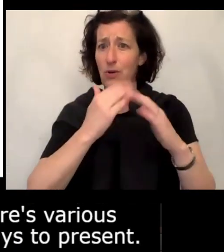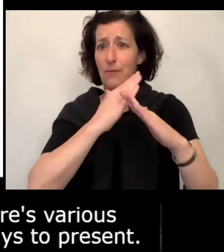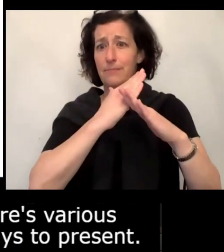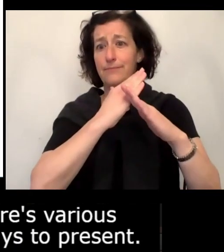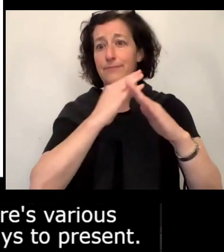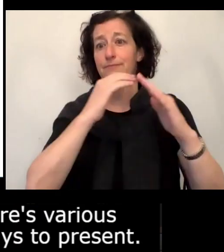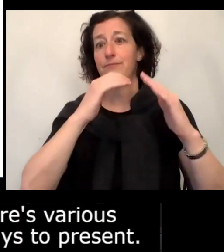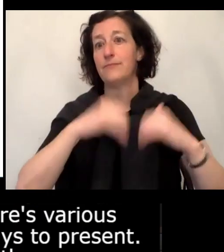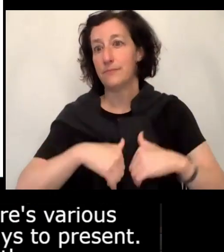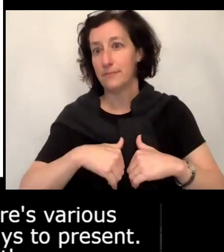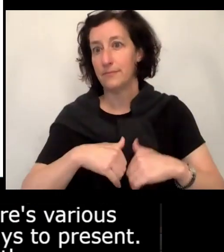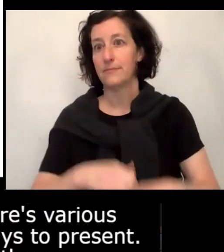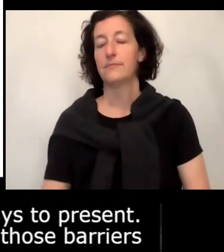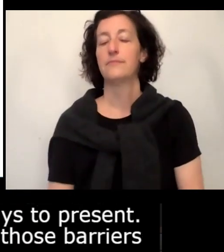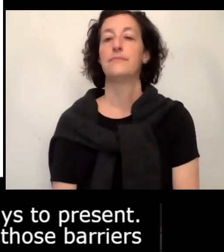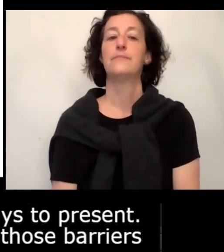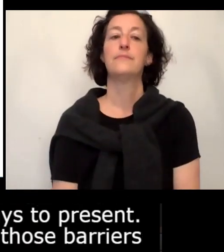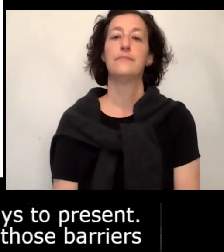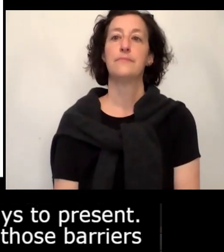more specifically.